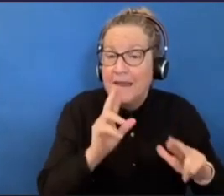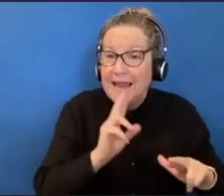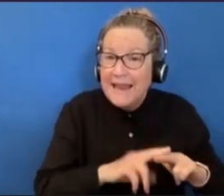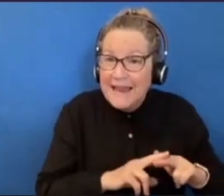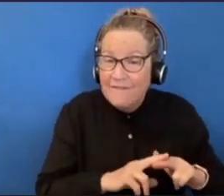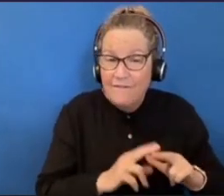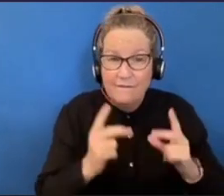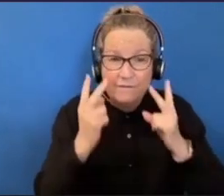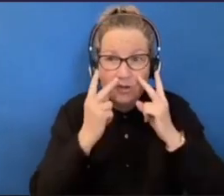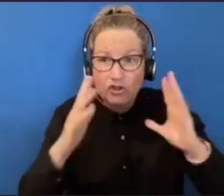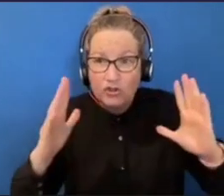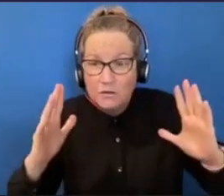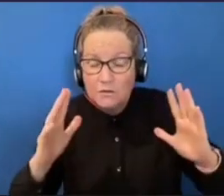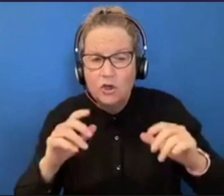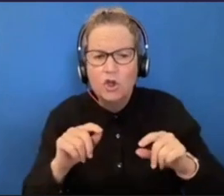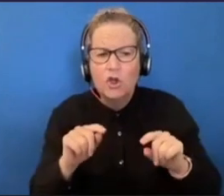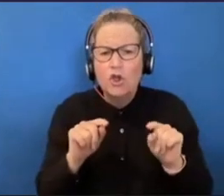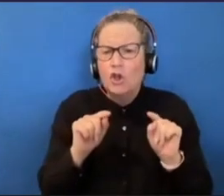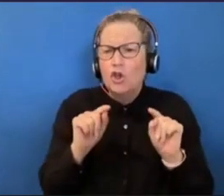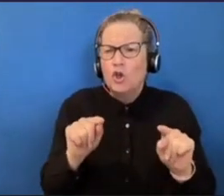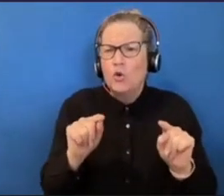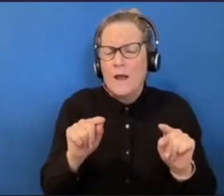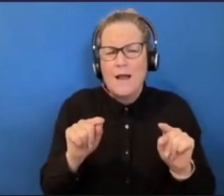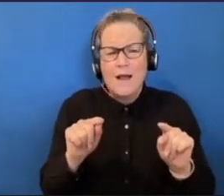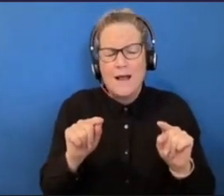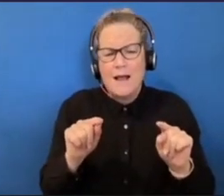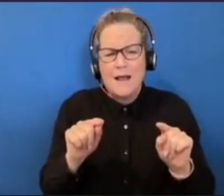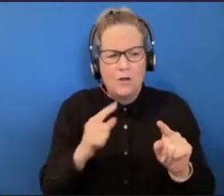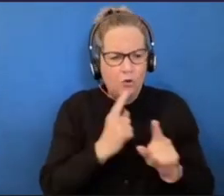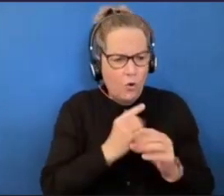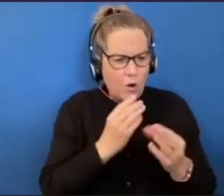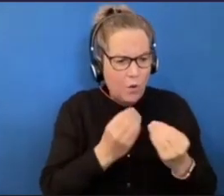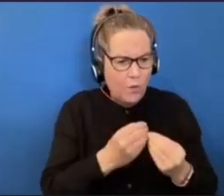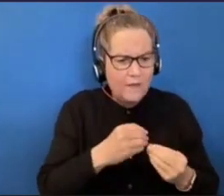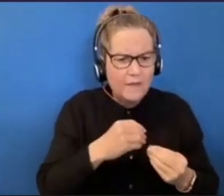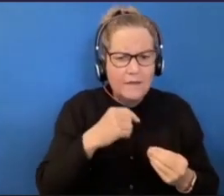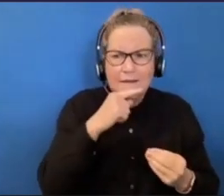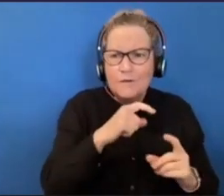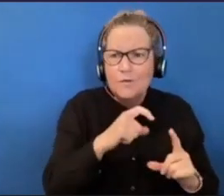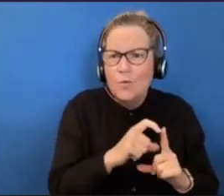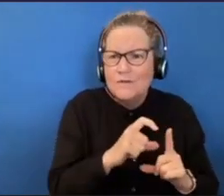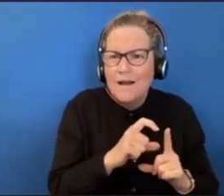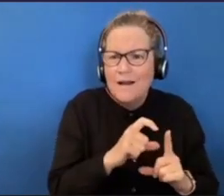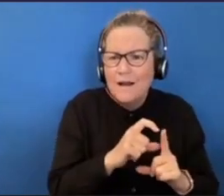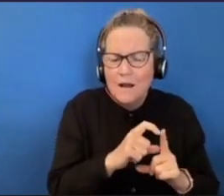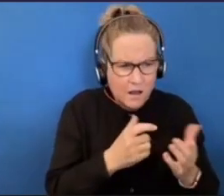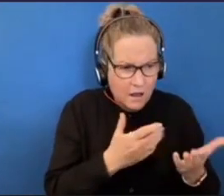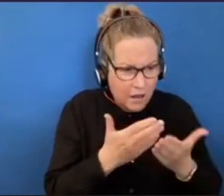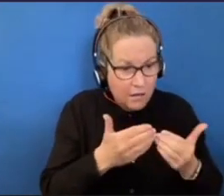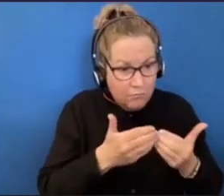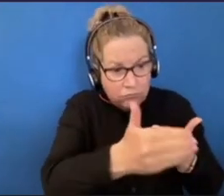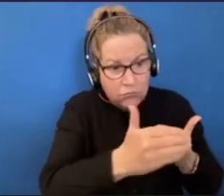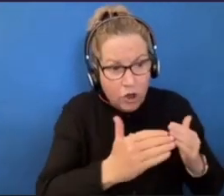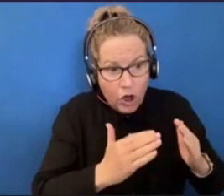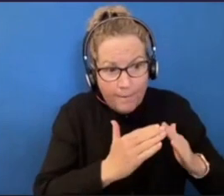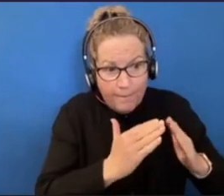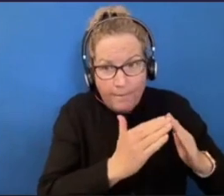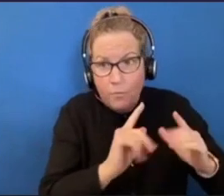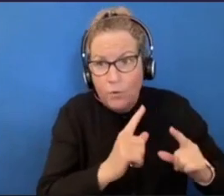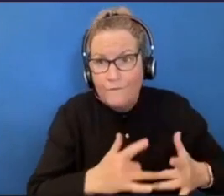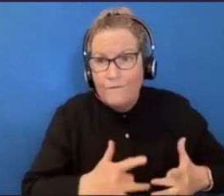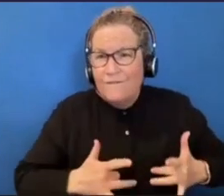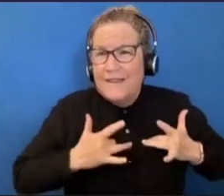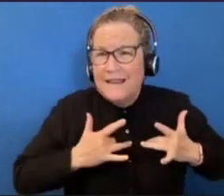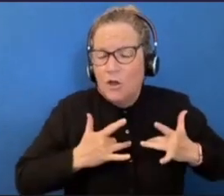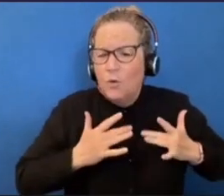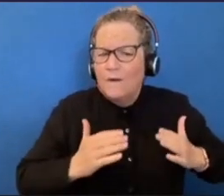vision, and you're expecting and talking to your sons and daughters about moving in that direction, you're setting some really, really nice